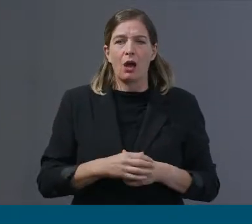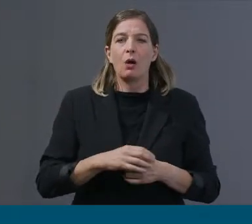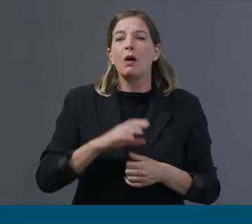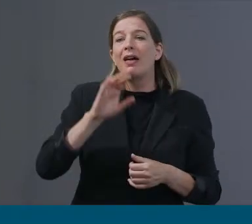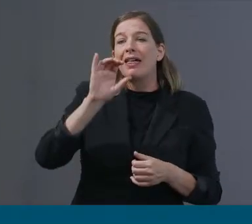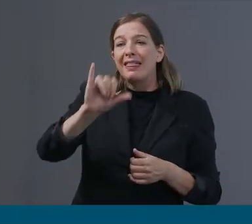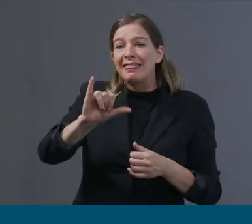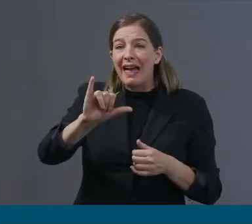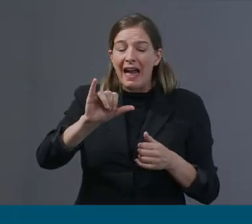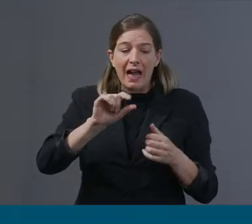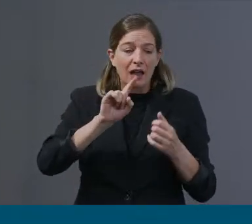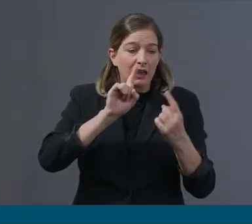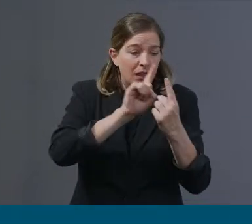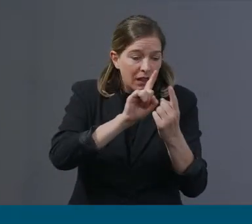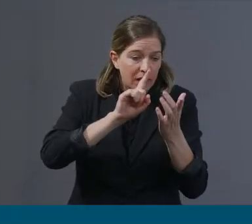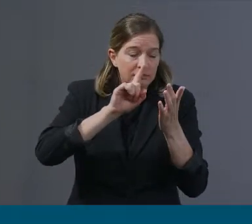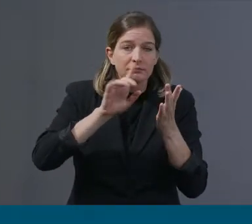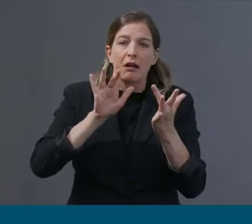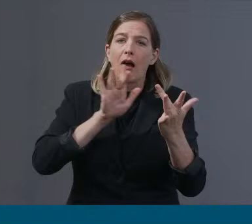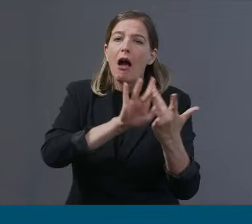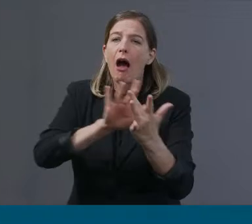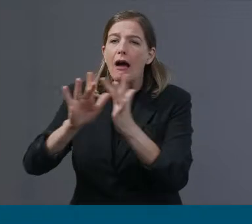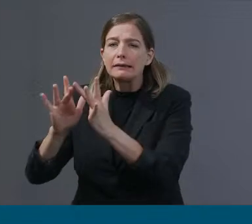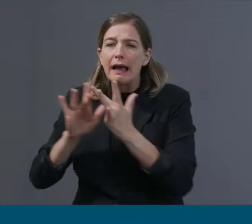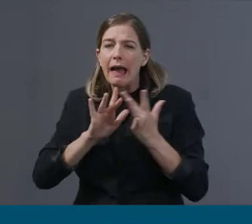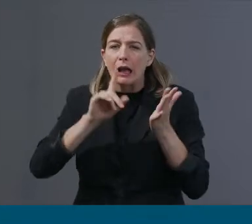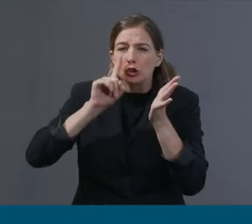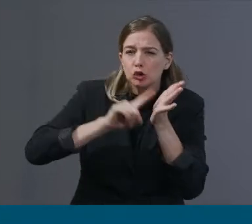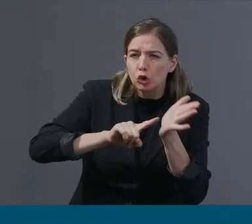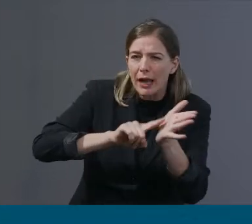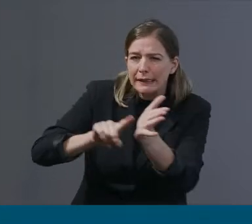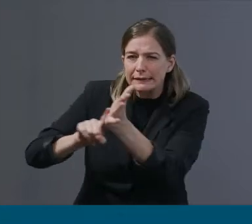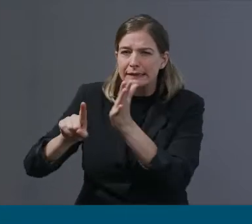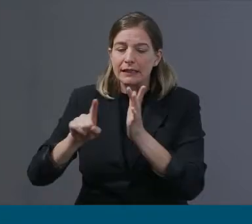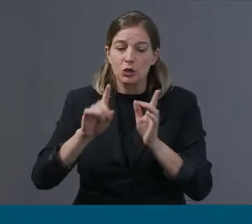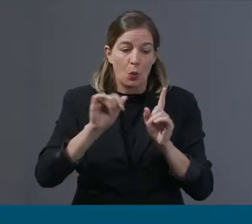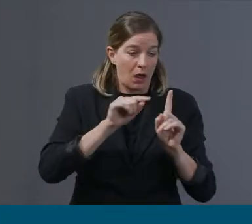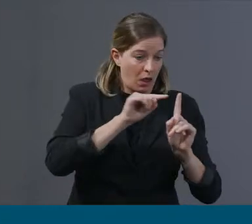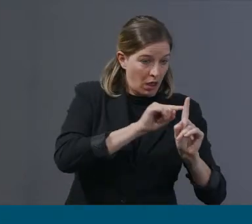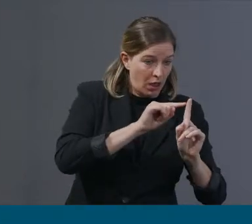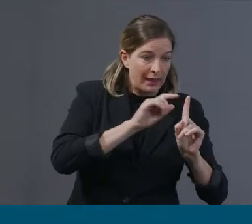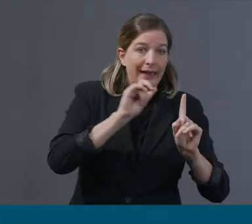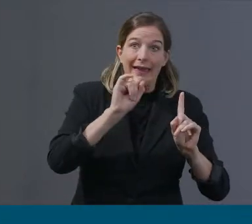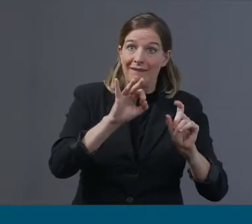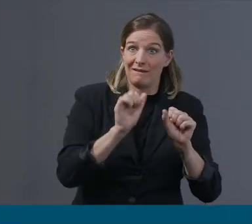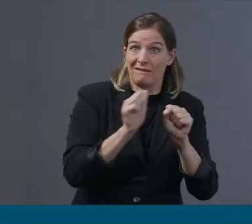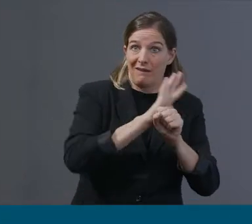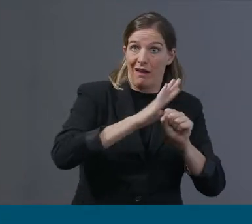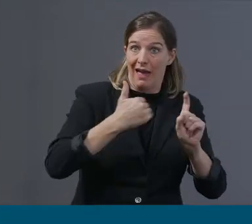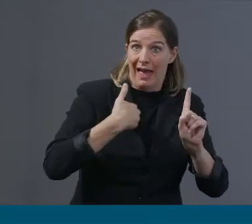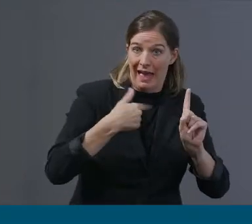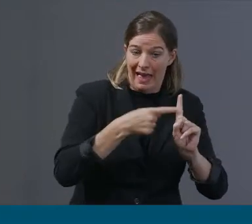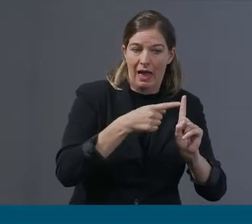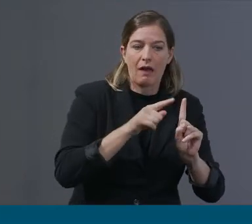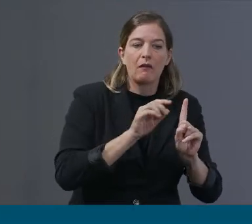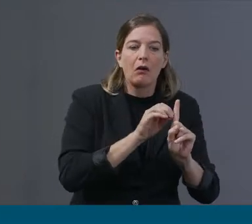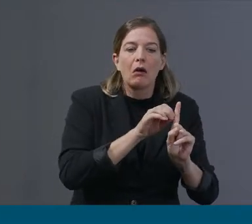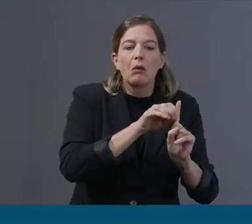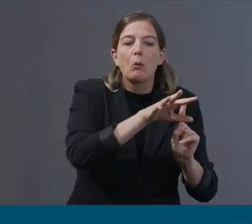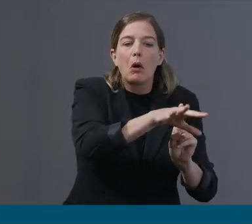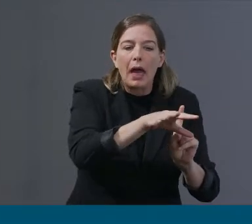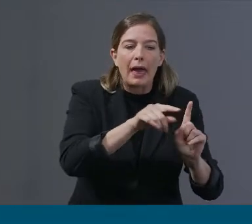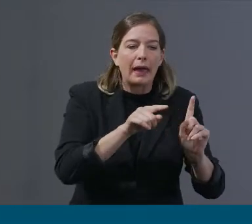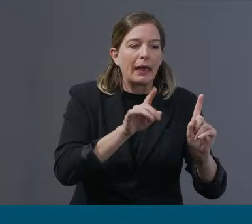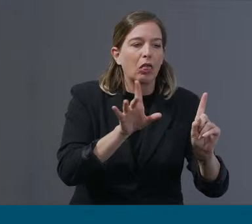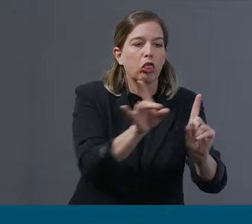and effective contact tracing. This is to contain the spread, to provide the ability to rapidly trace contacts